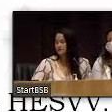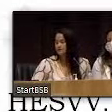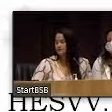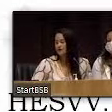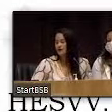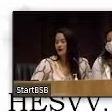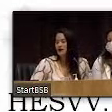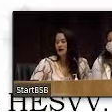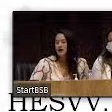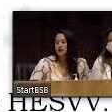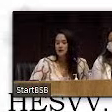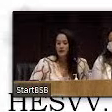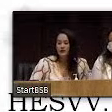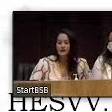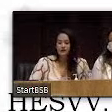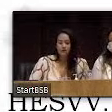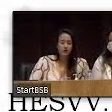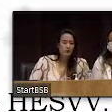others.